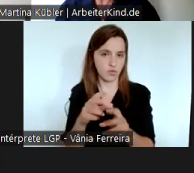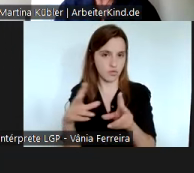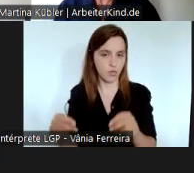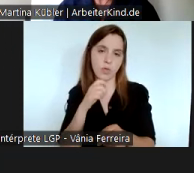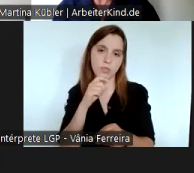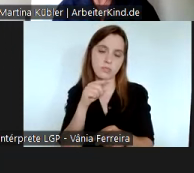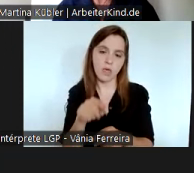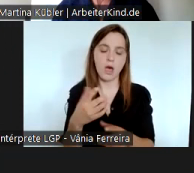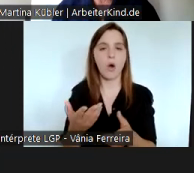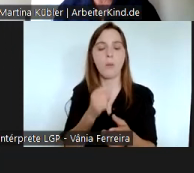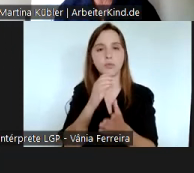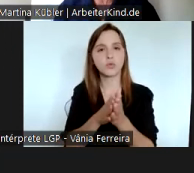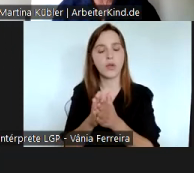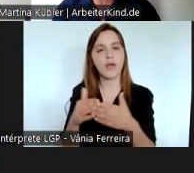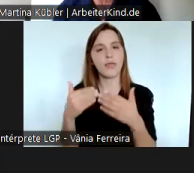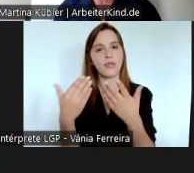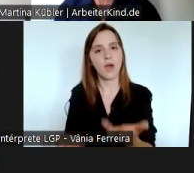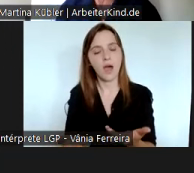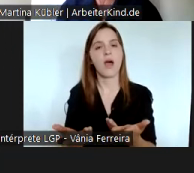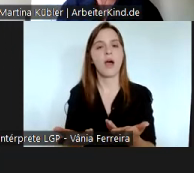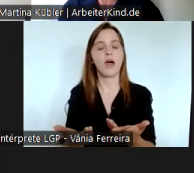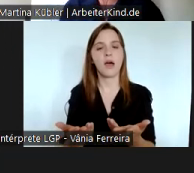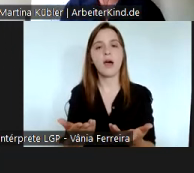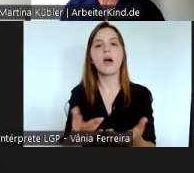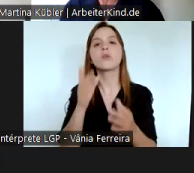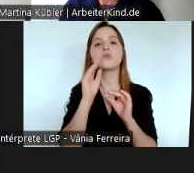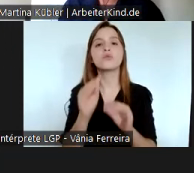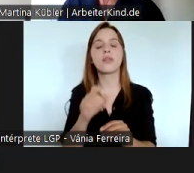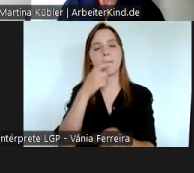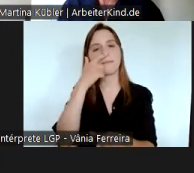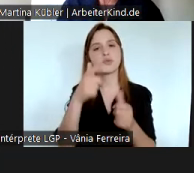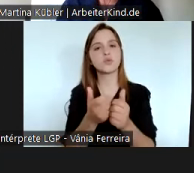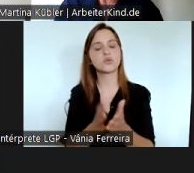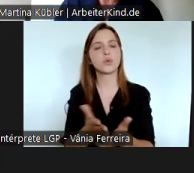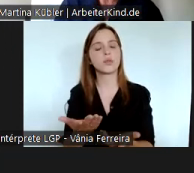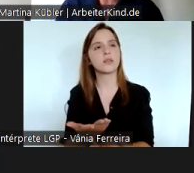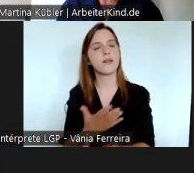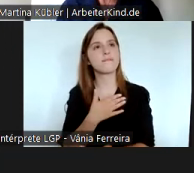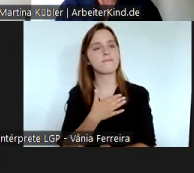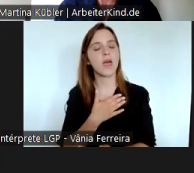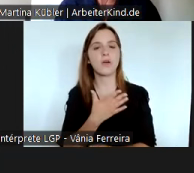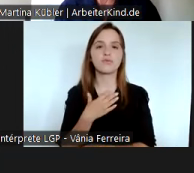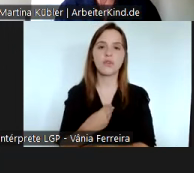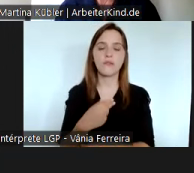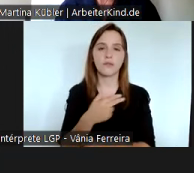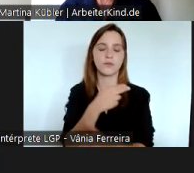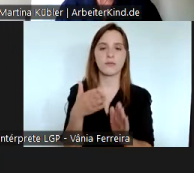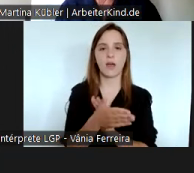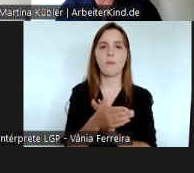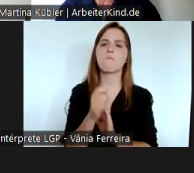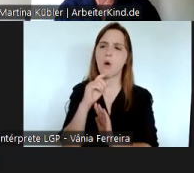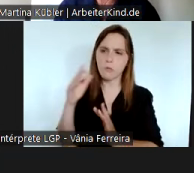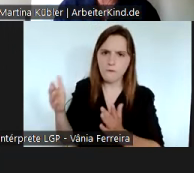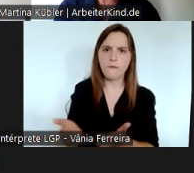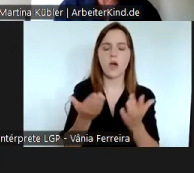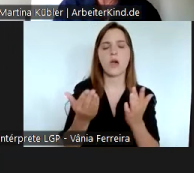advancement, meaning that everybody who wishes to go to university should be able to do so, regardless